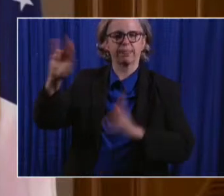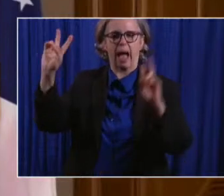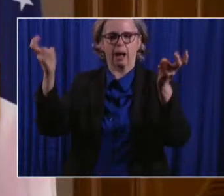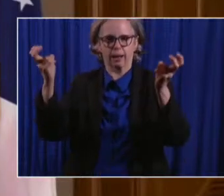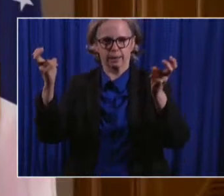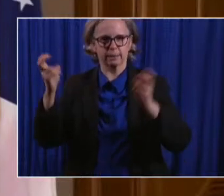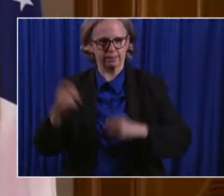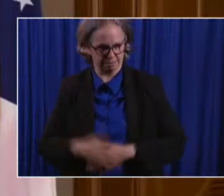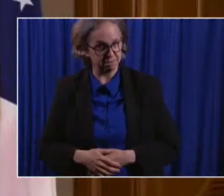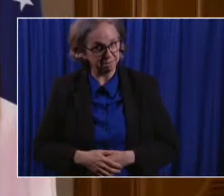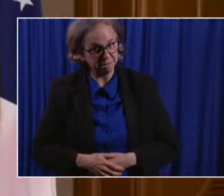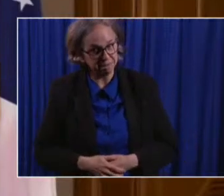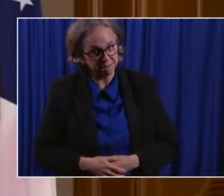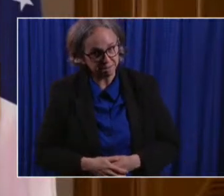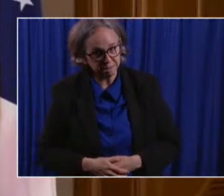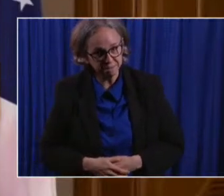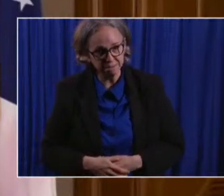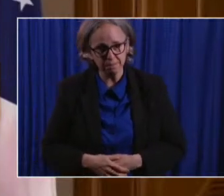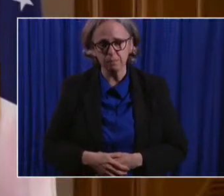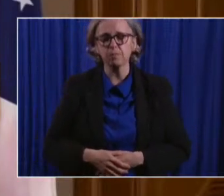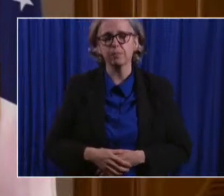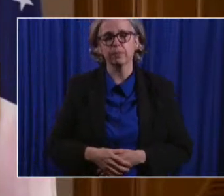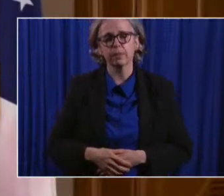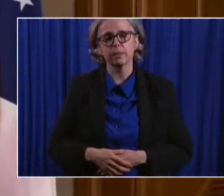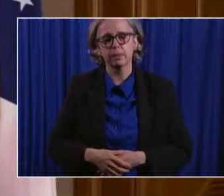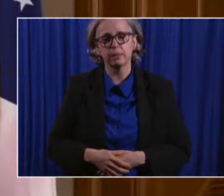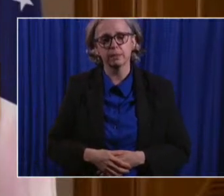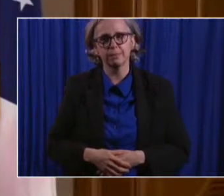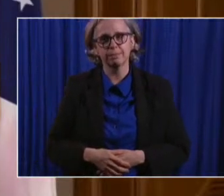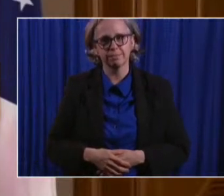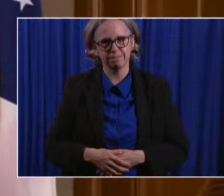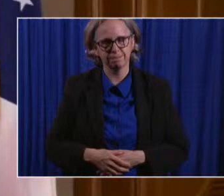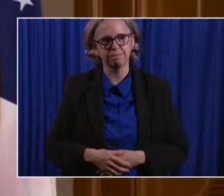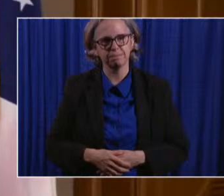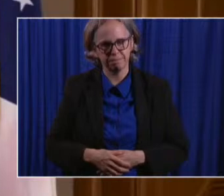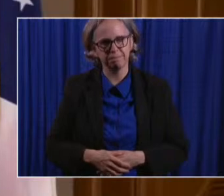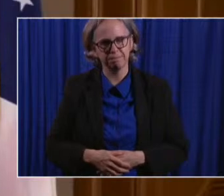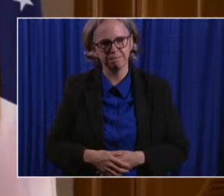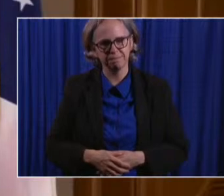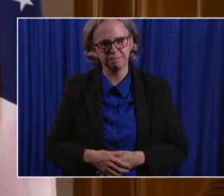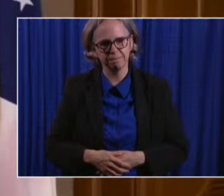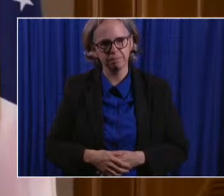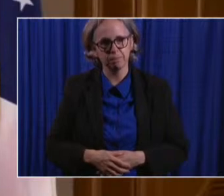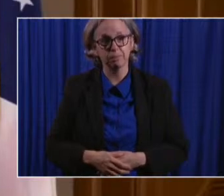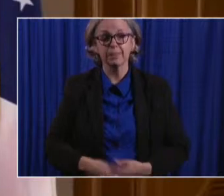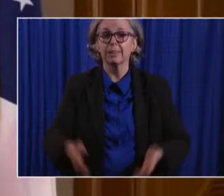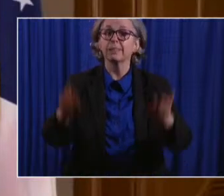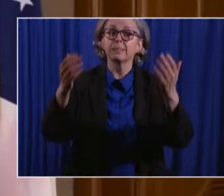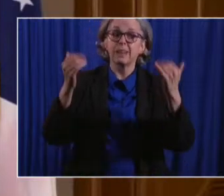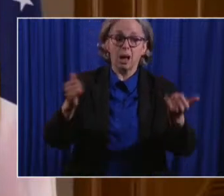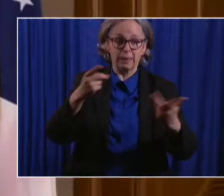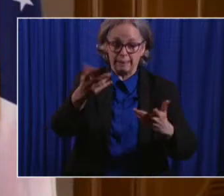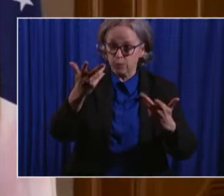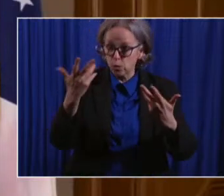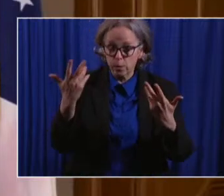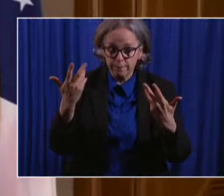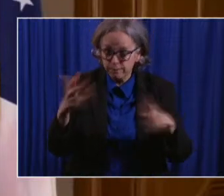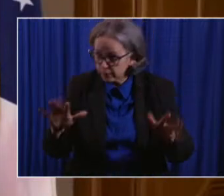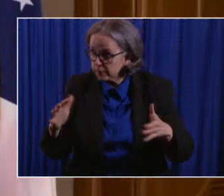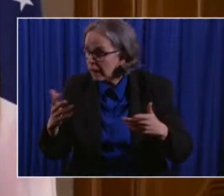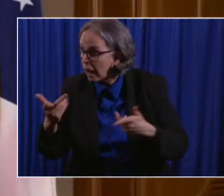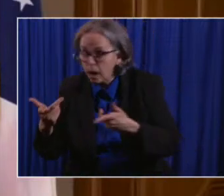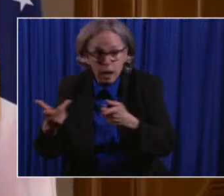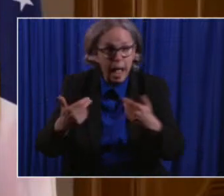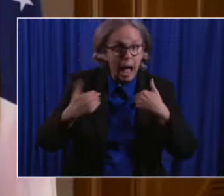1-833-4-ASK-ODH to register by telephone. If you do have internet access, registration online